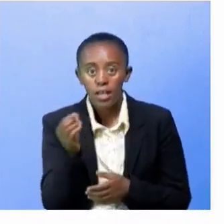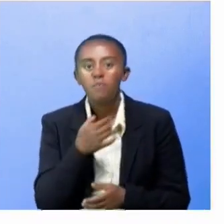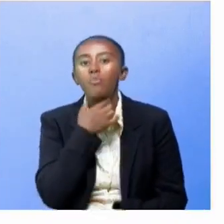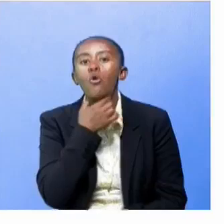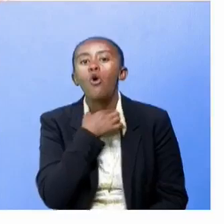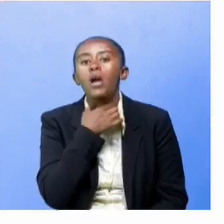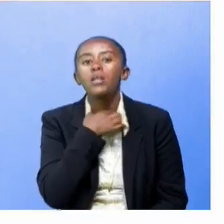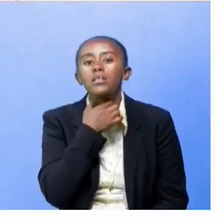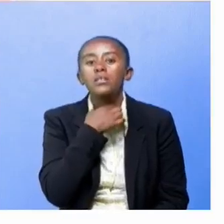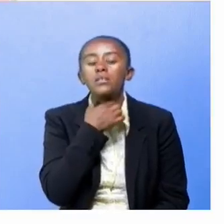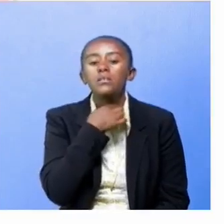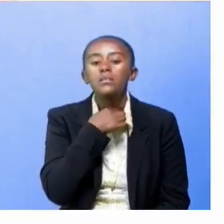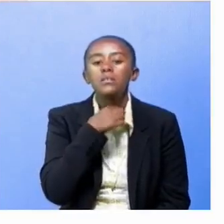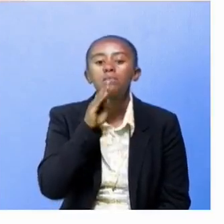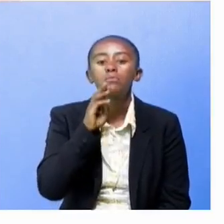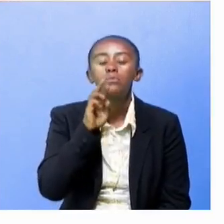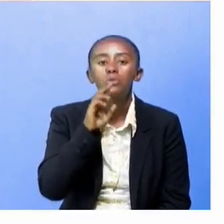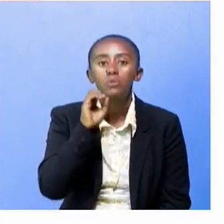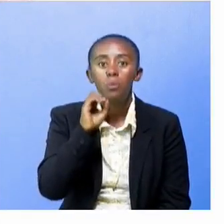bronchitis.